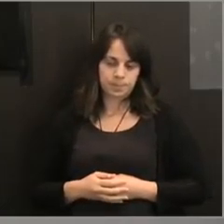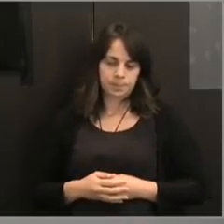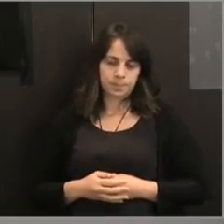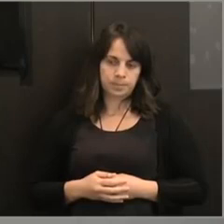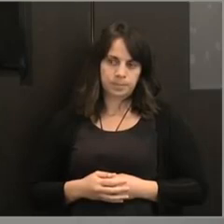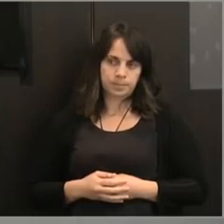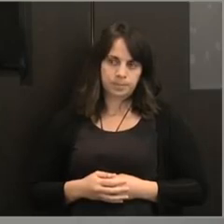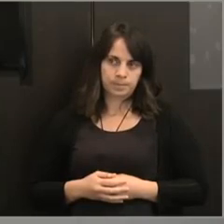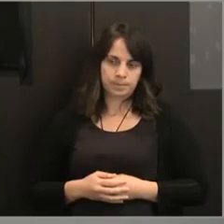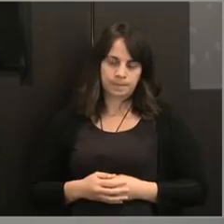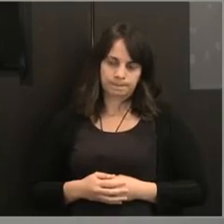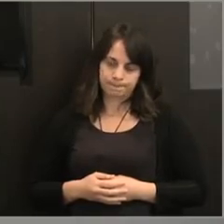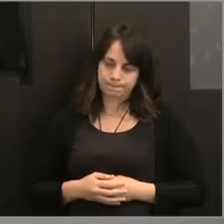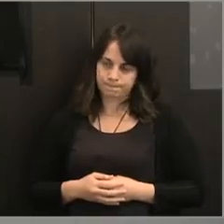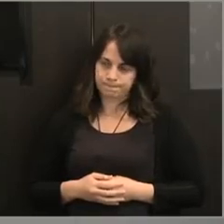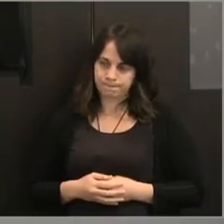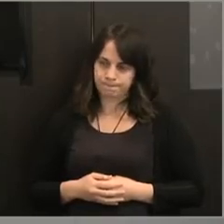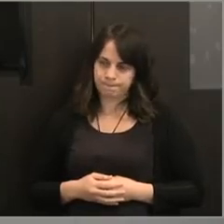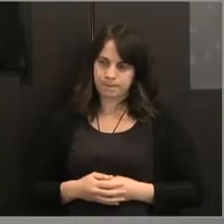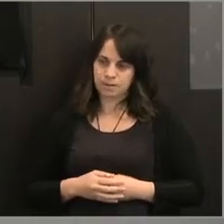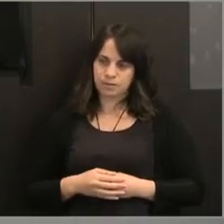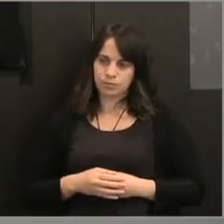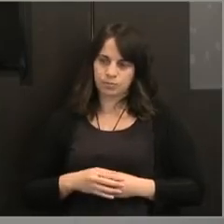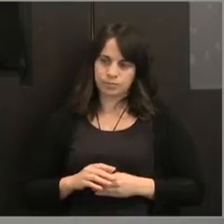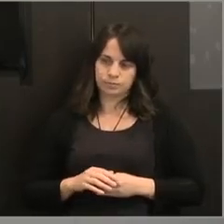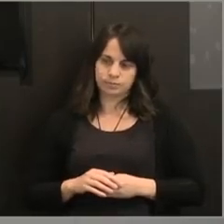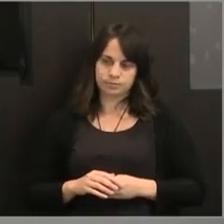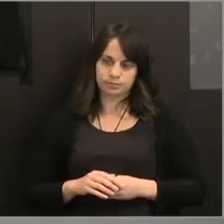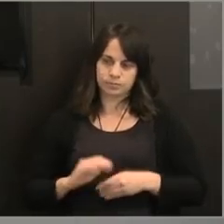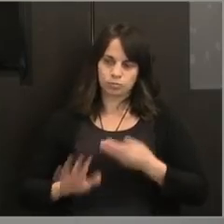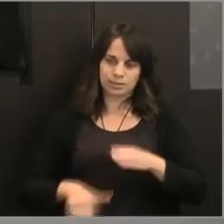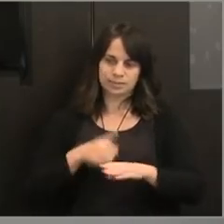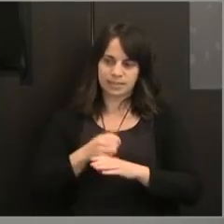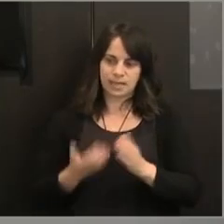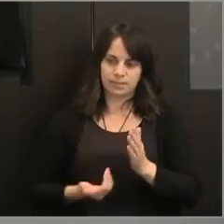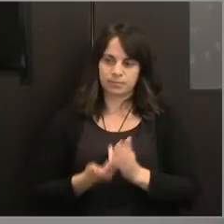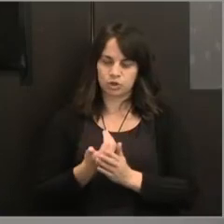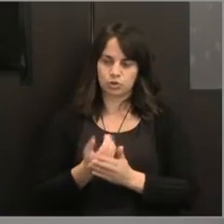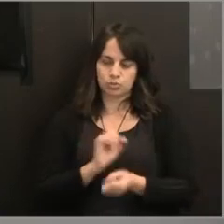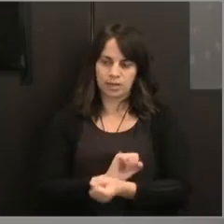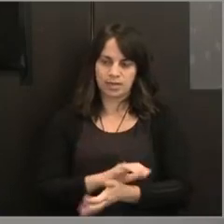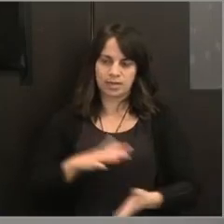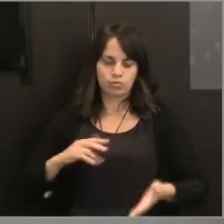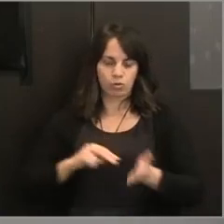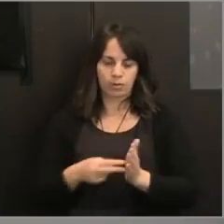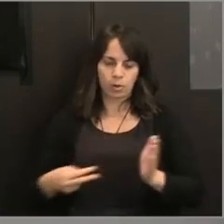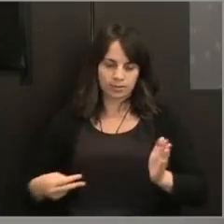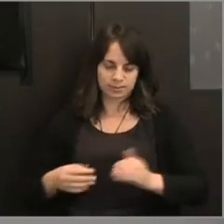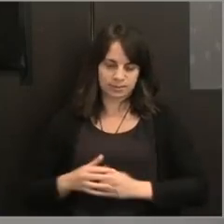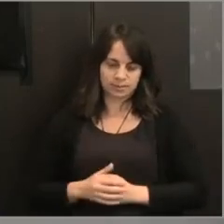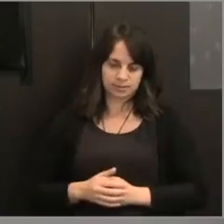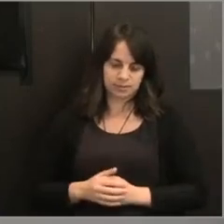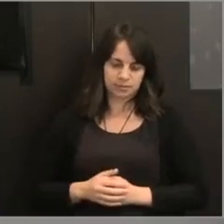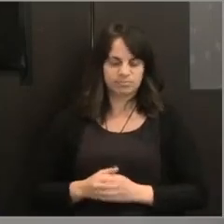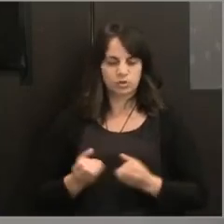implementation of neoliberal policies, what I call the criminalisation of poverty. So a lot